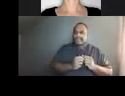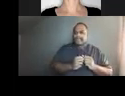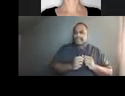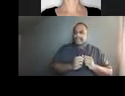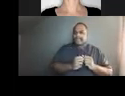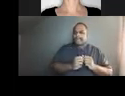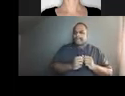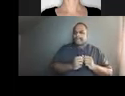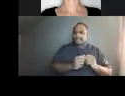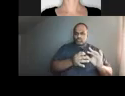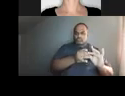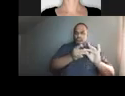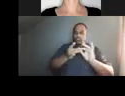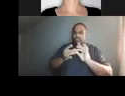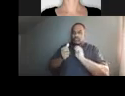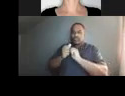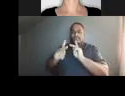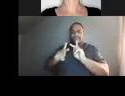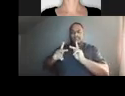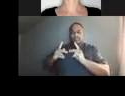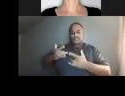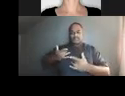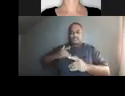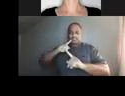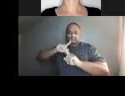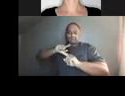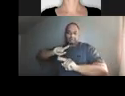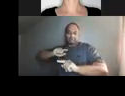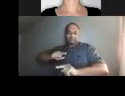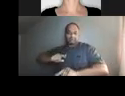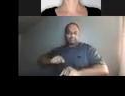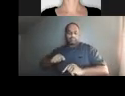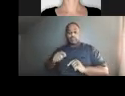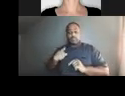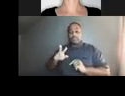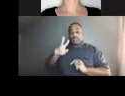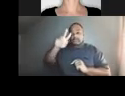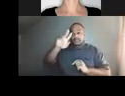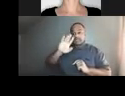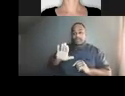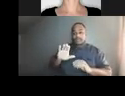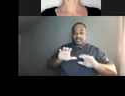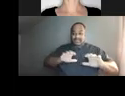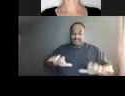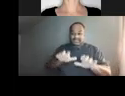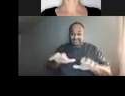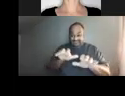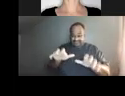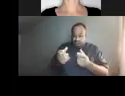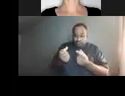in relation to what people answer in the surveys, they also change their activity, their